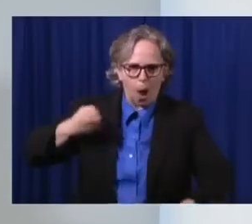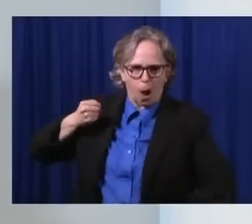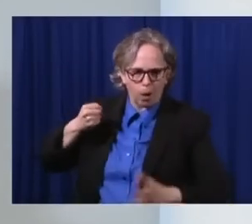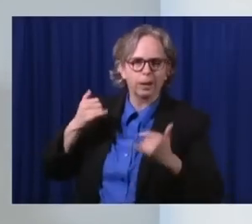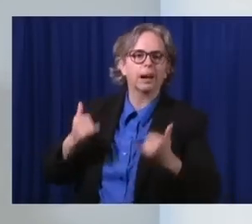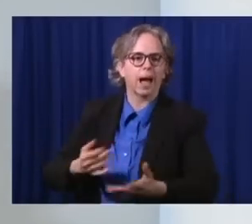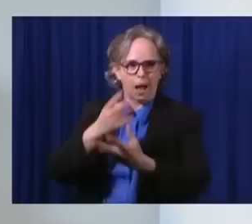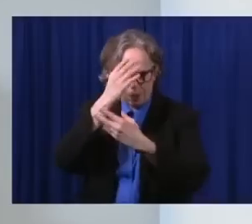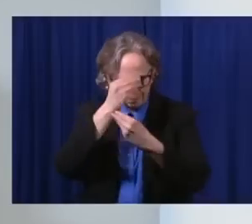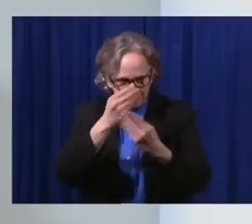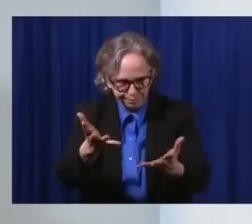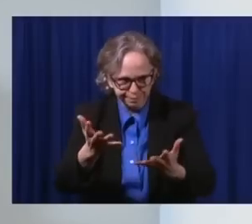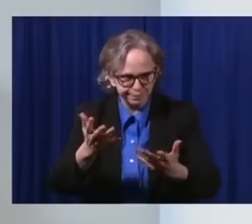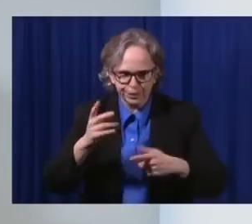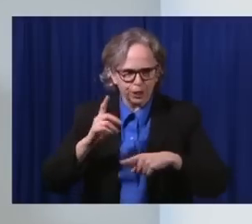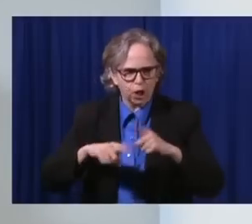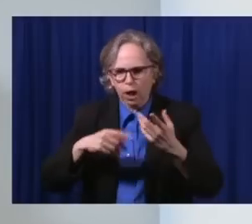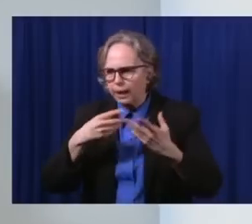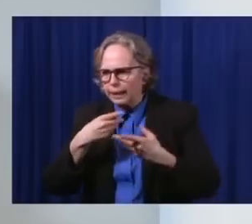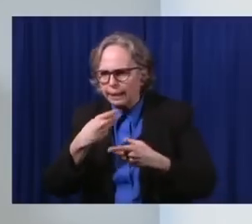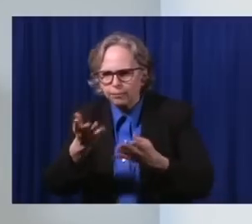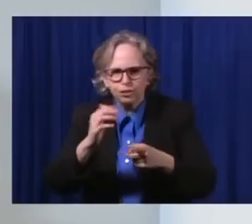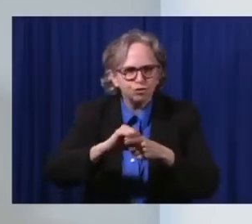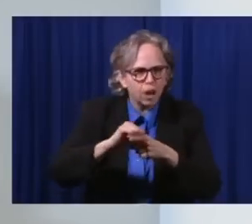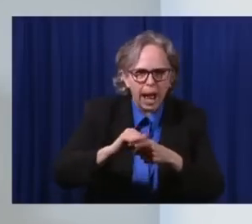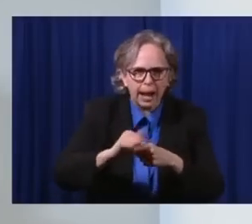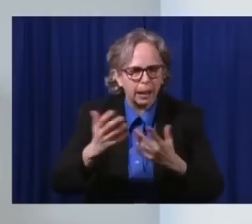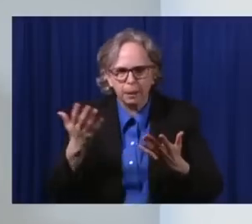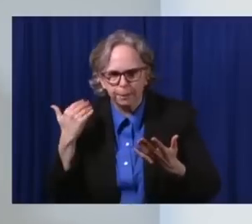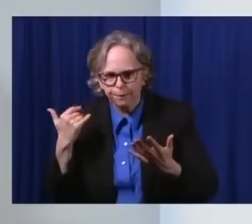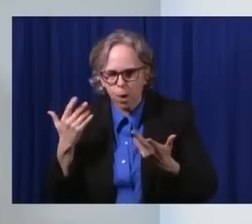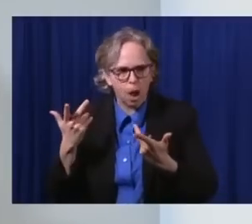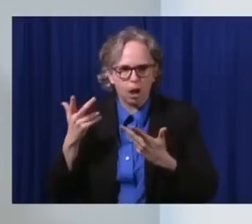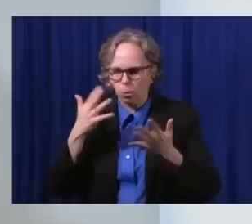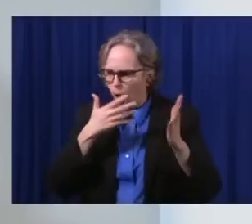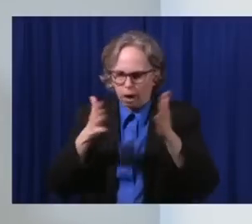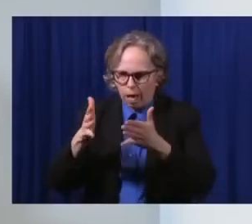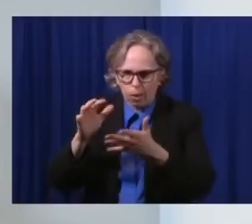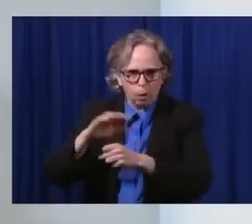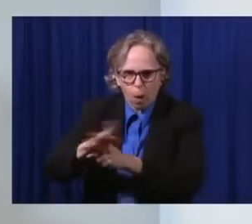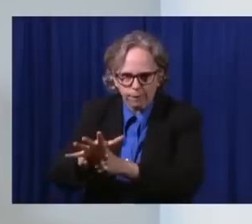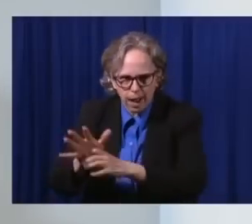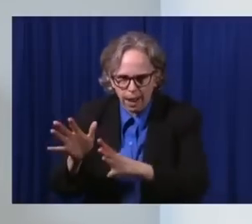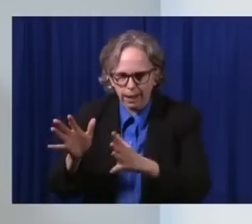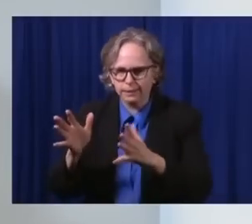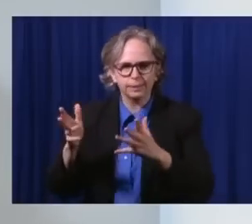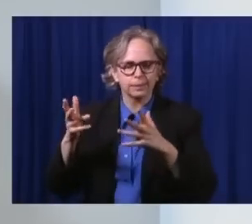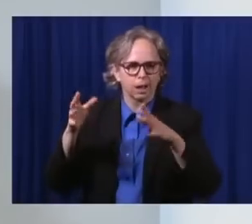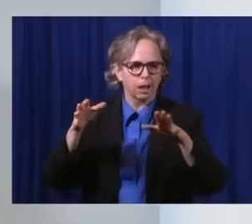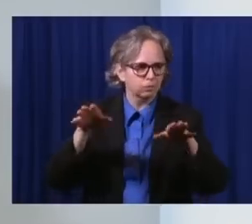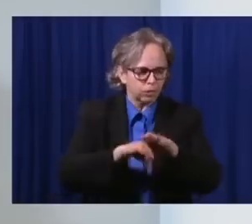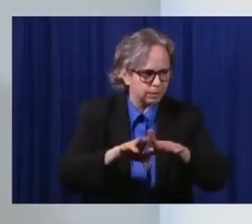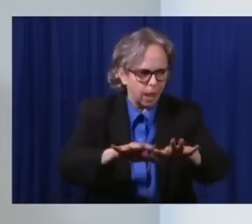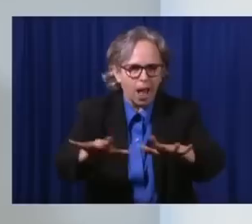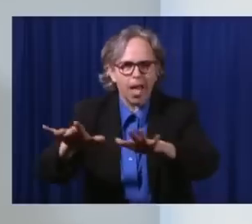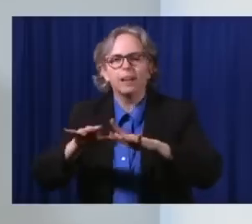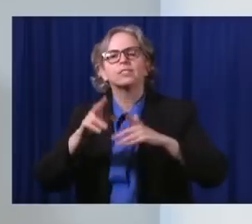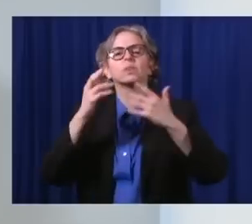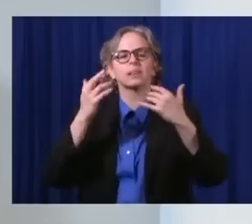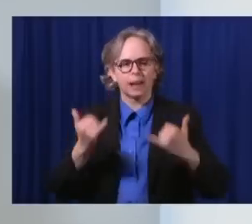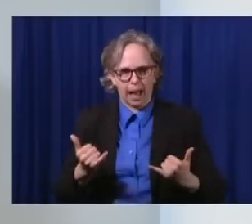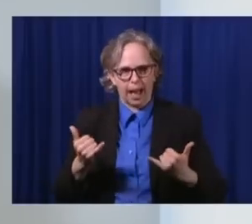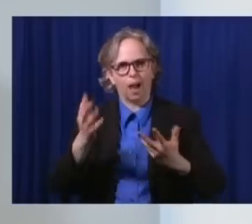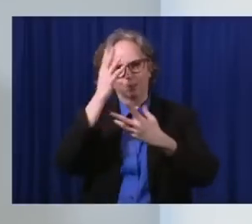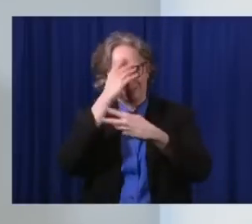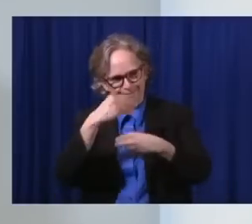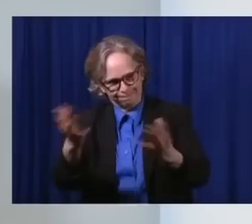just were not there as we were confronting the shutdowns and the situation we all faced in April. But today we're